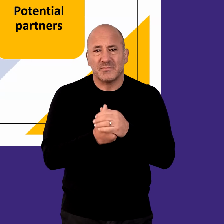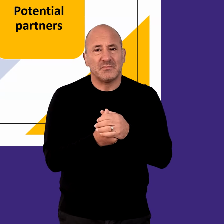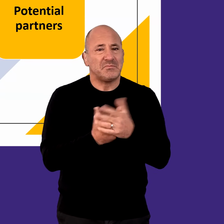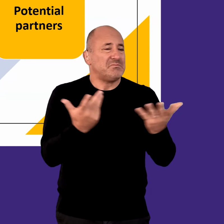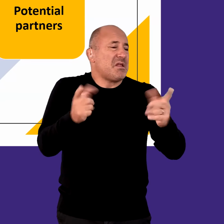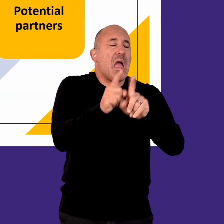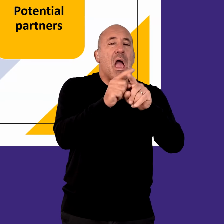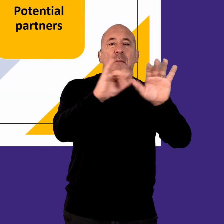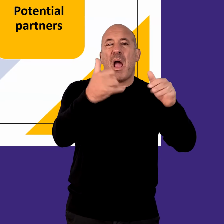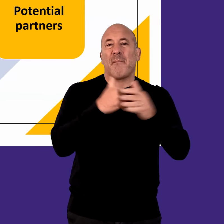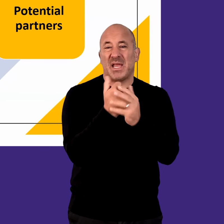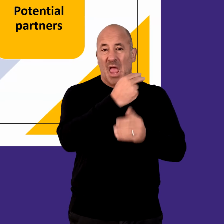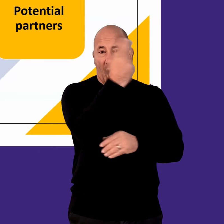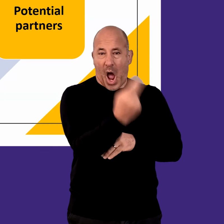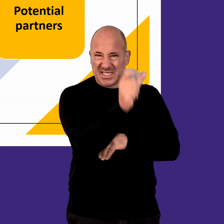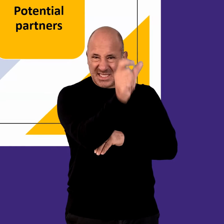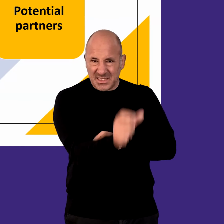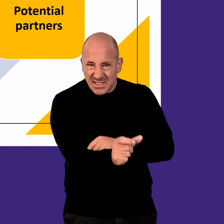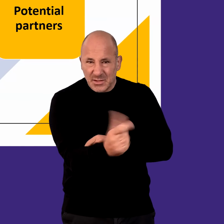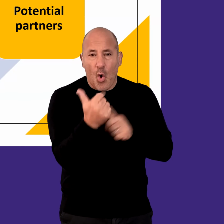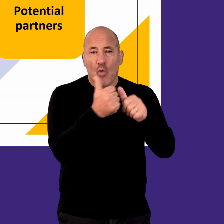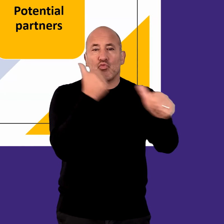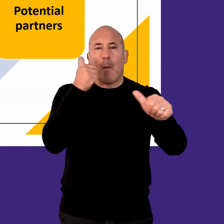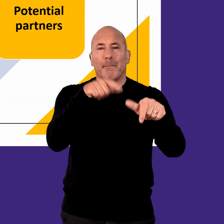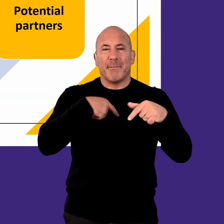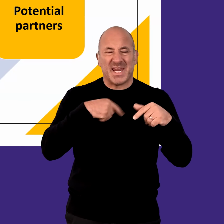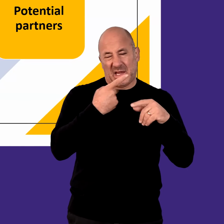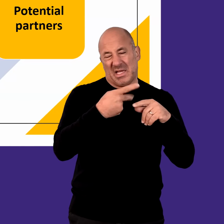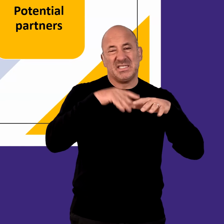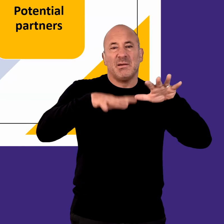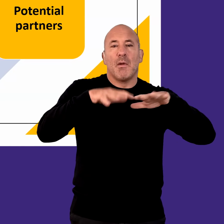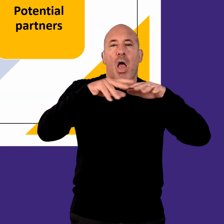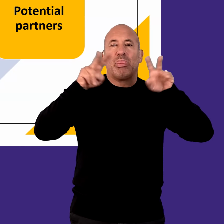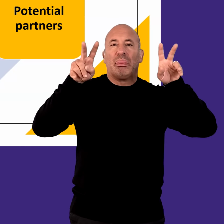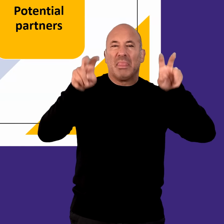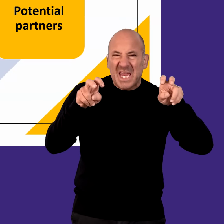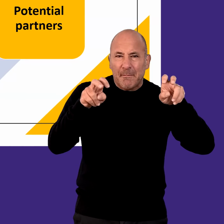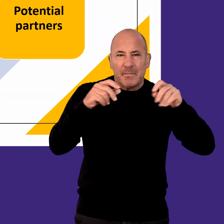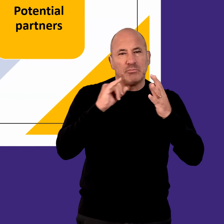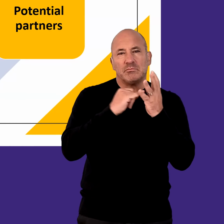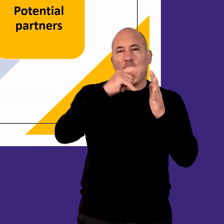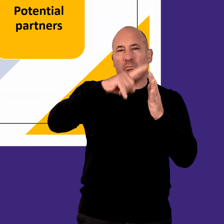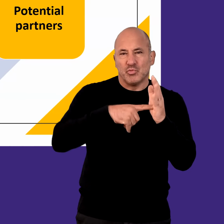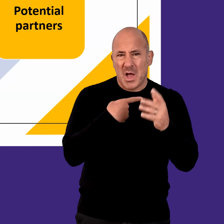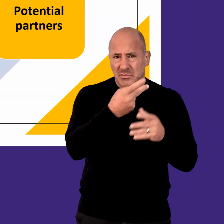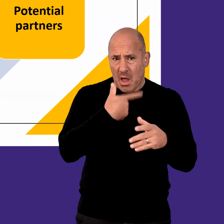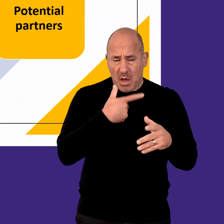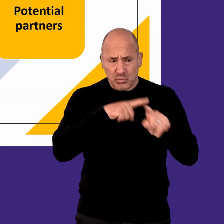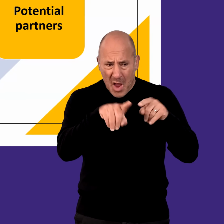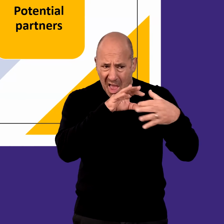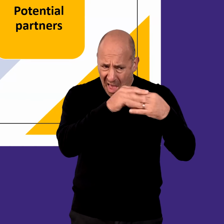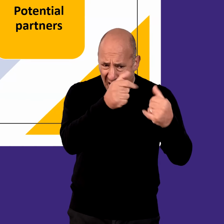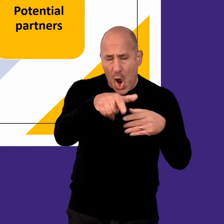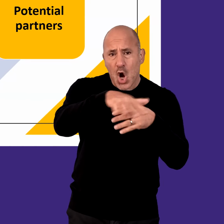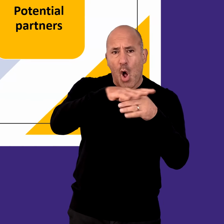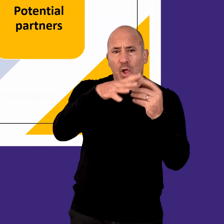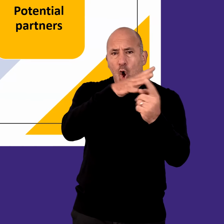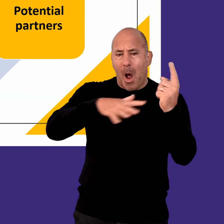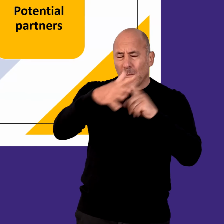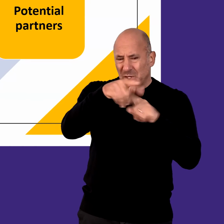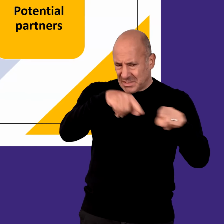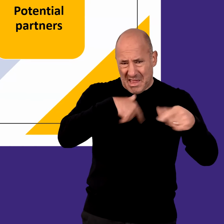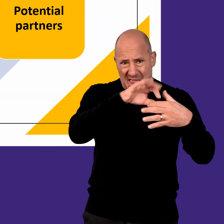it. So maybe we'd be working with an artist or a company, exploring a particular theme or subject, and we'd be